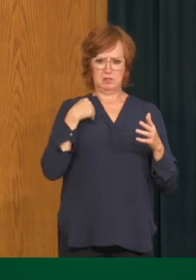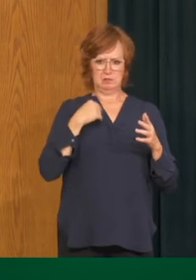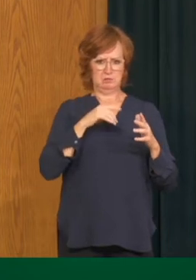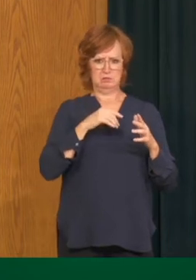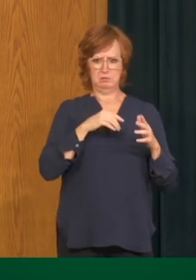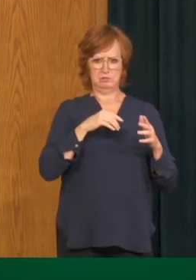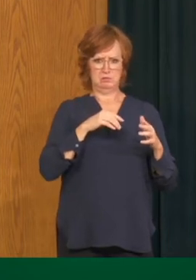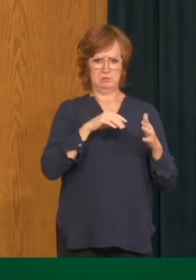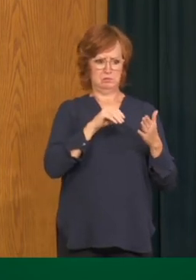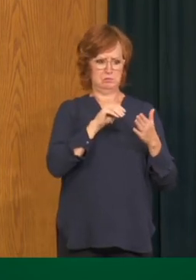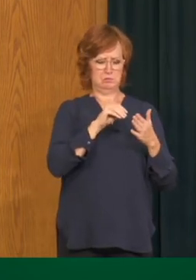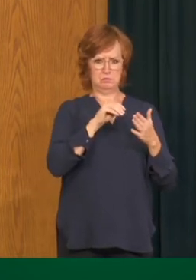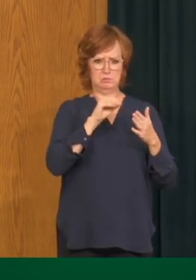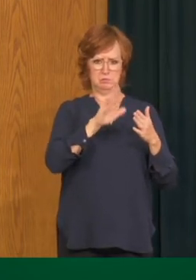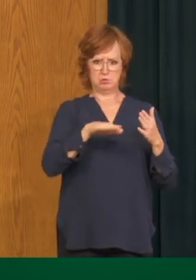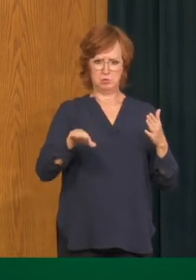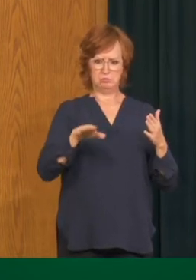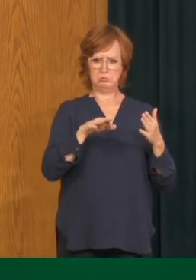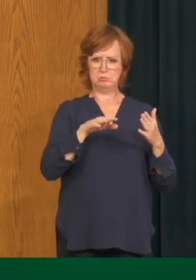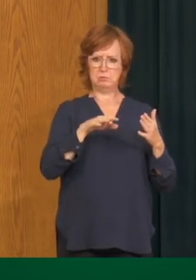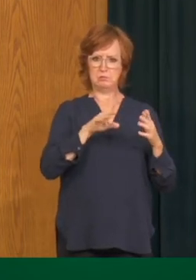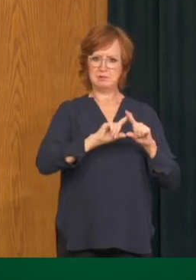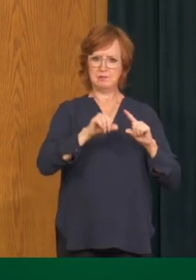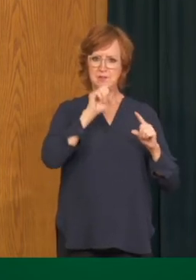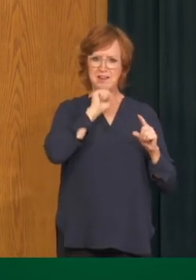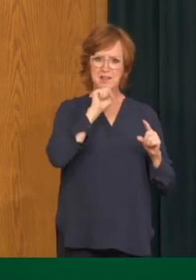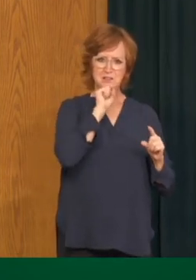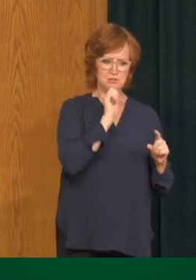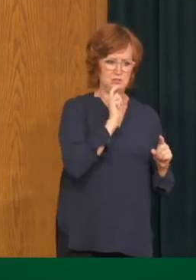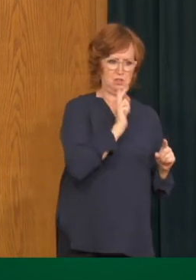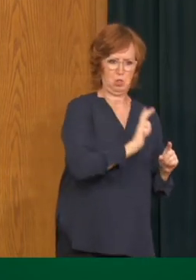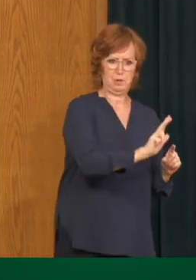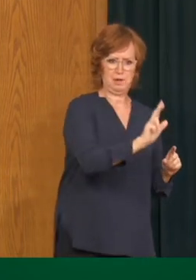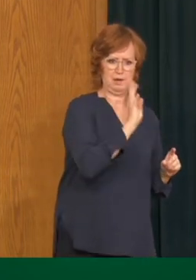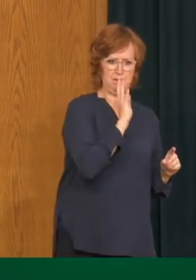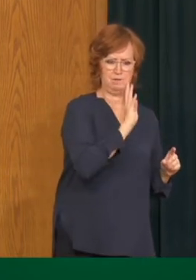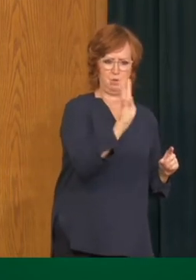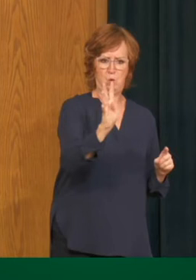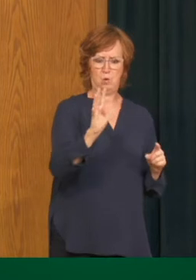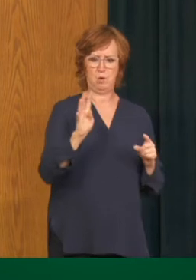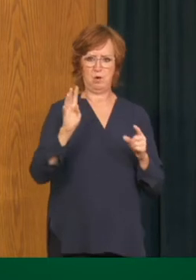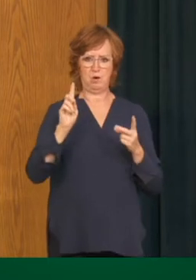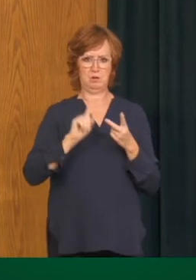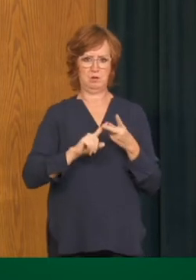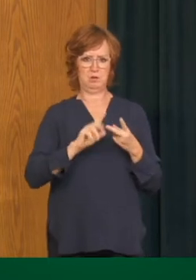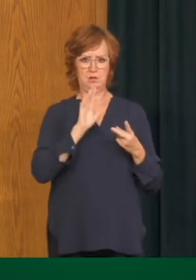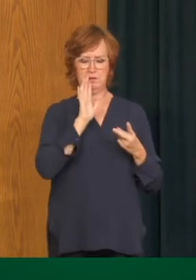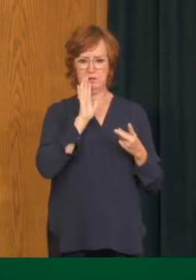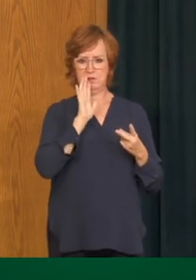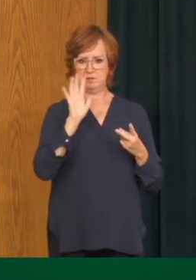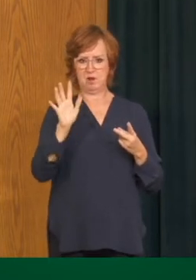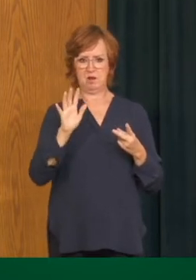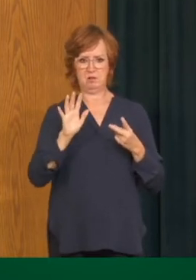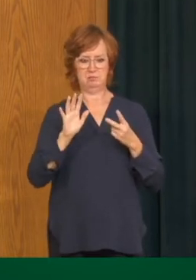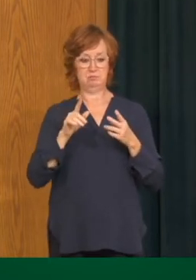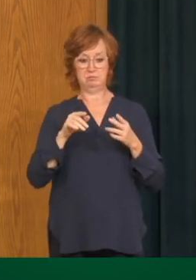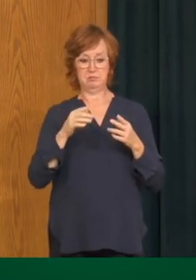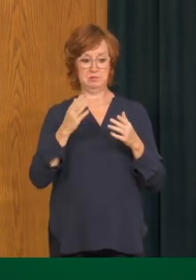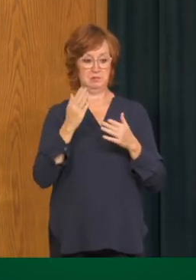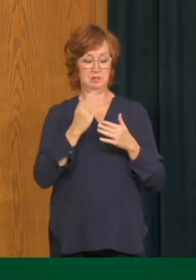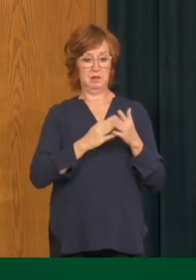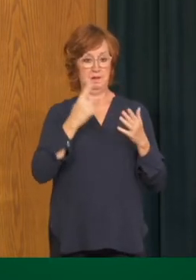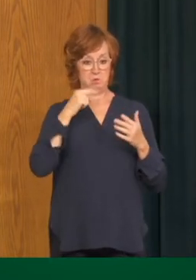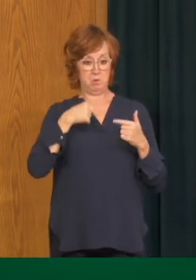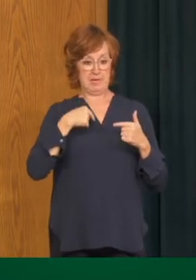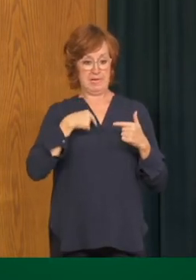throughout the year, and that's been safe. And then some parents may have children starting school in elementary school. In